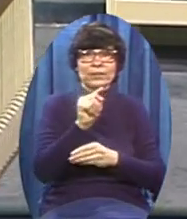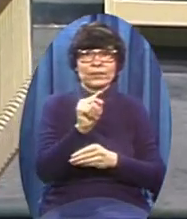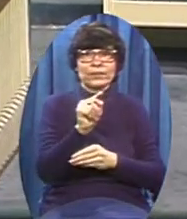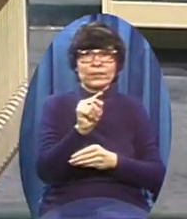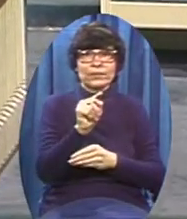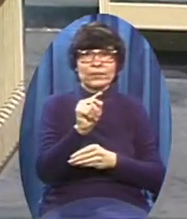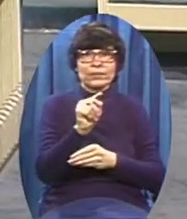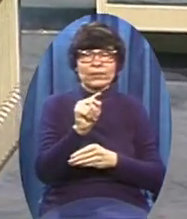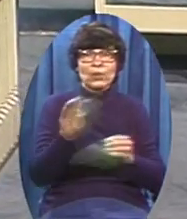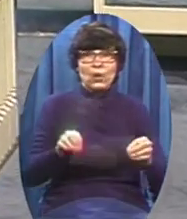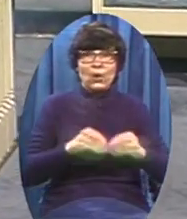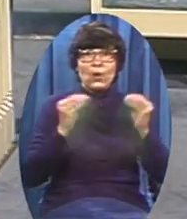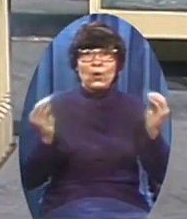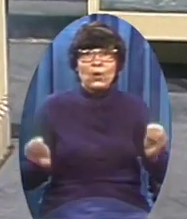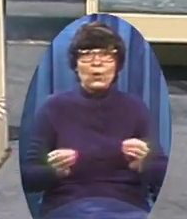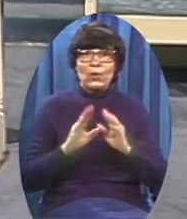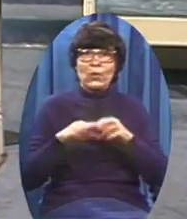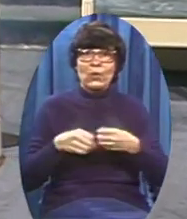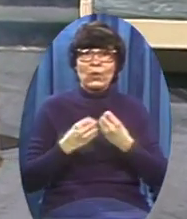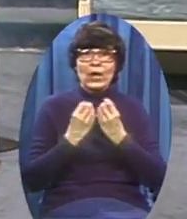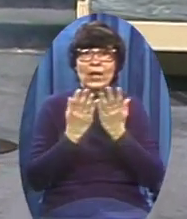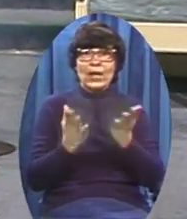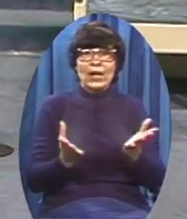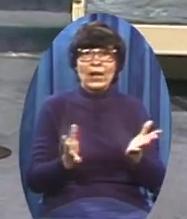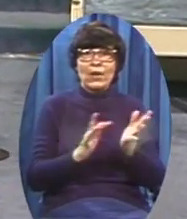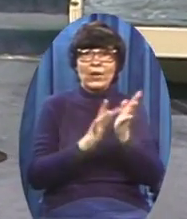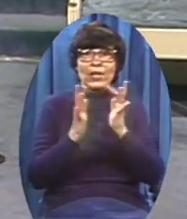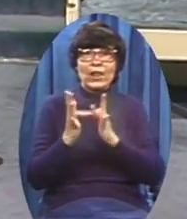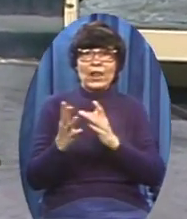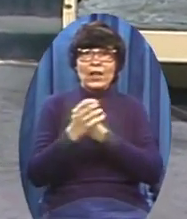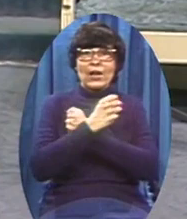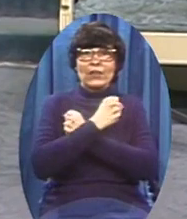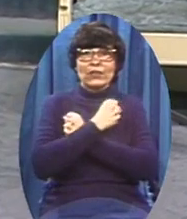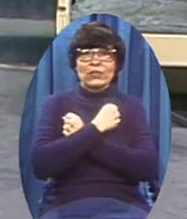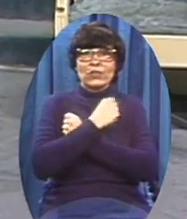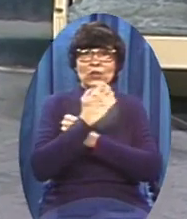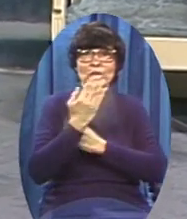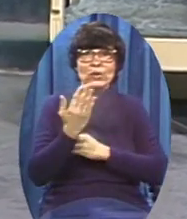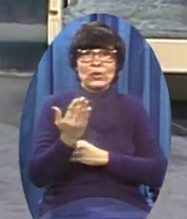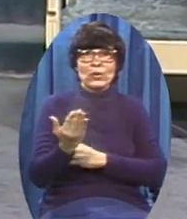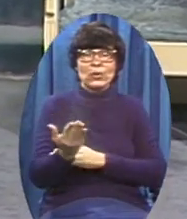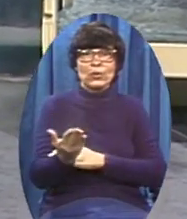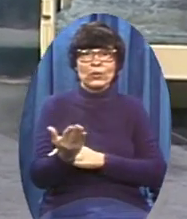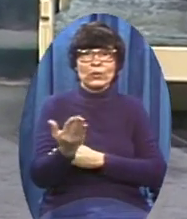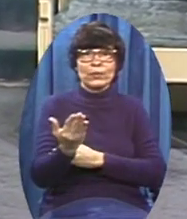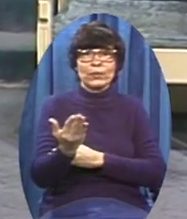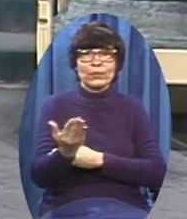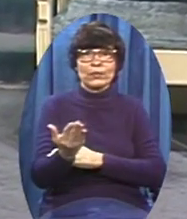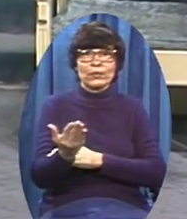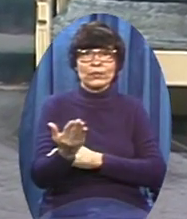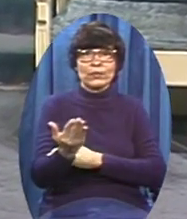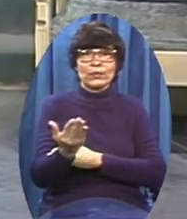give? Oh, how he loves you.